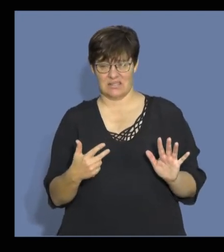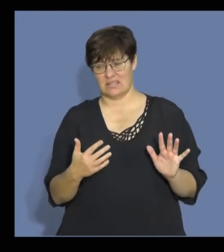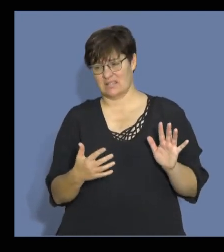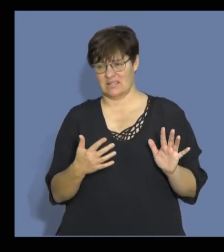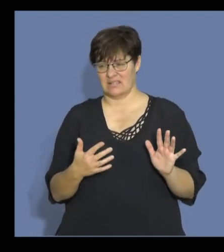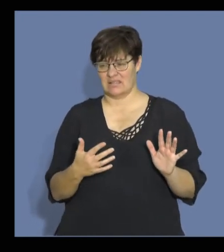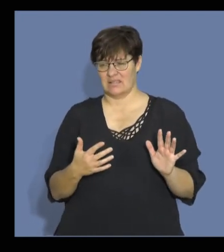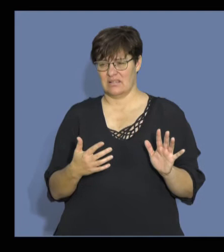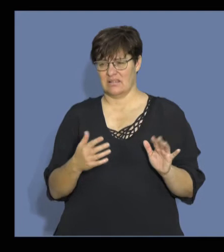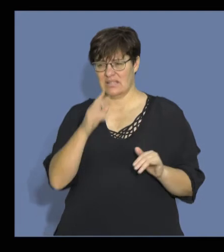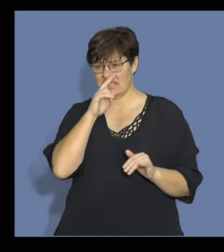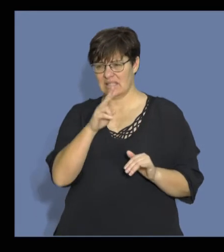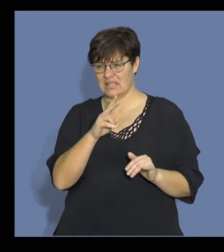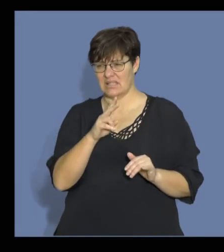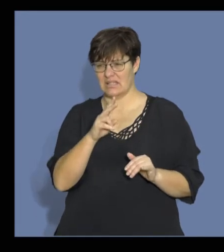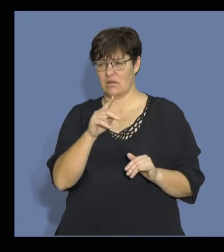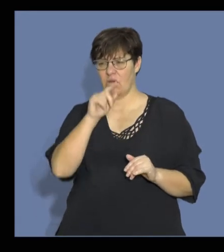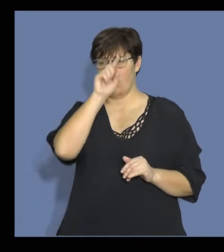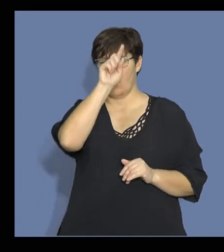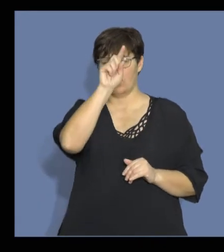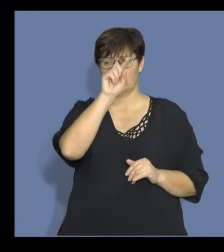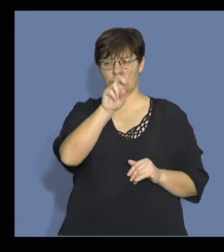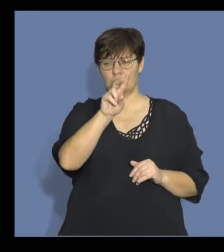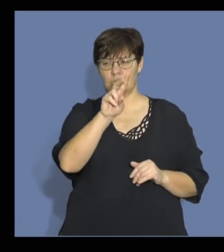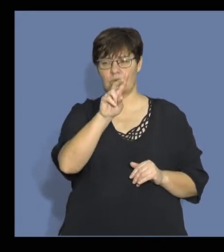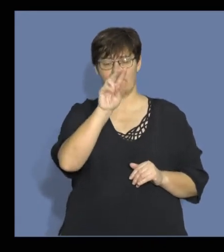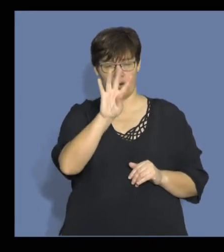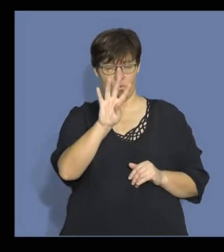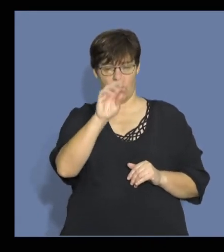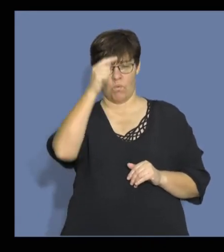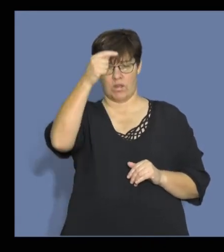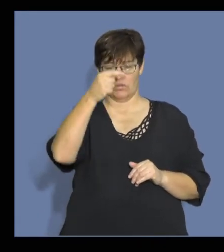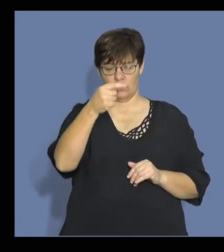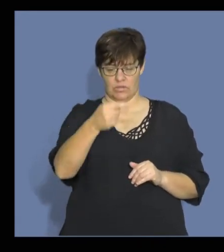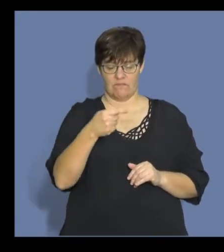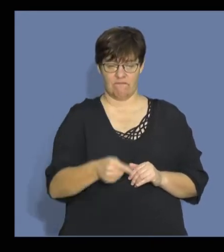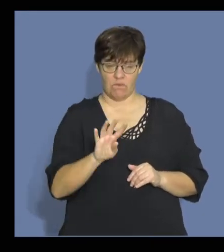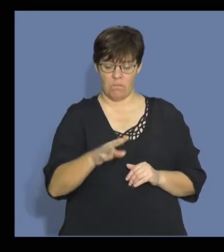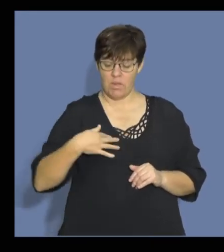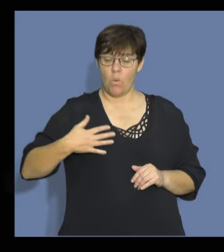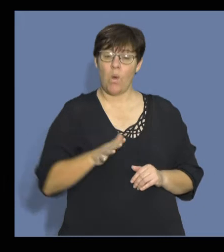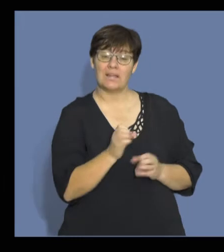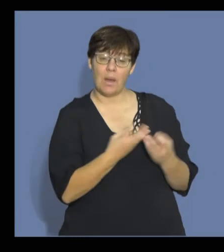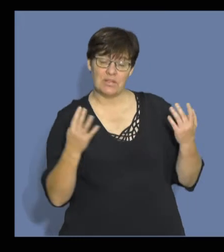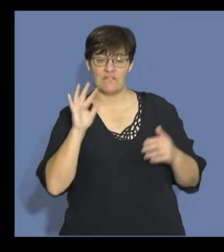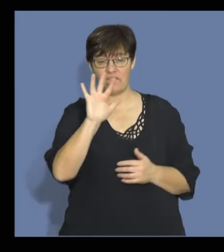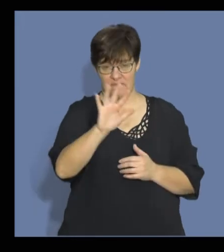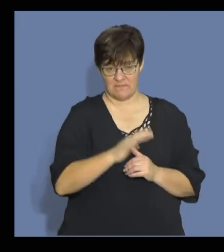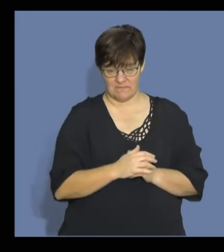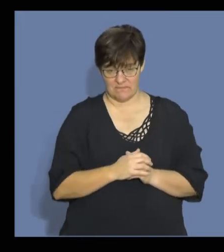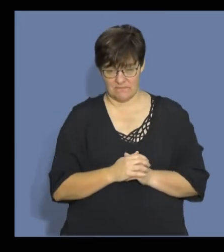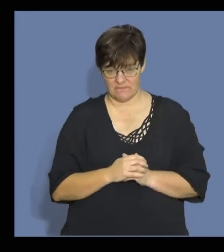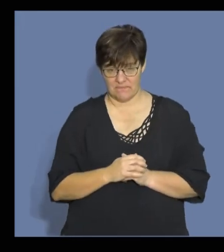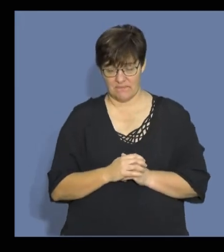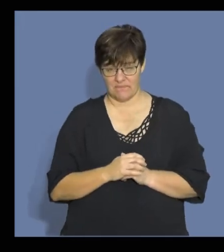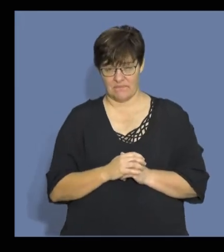values on my y-axis, does everybody see that this is just 4 units? All right, so